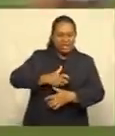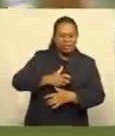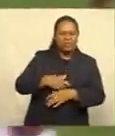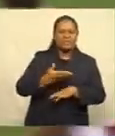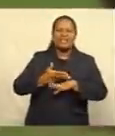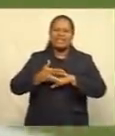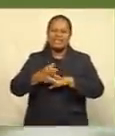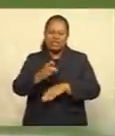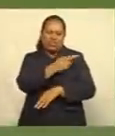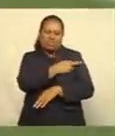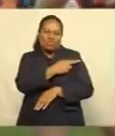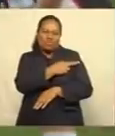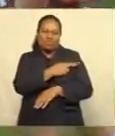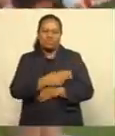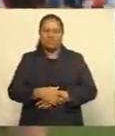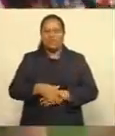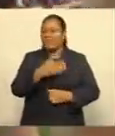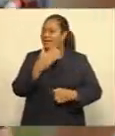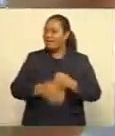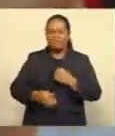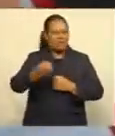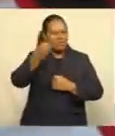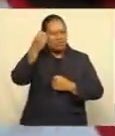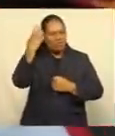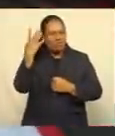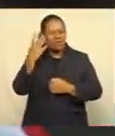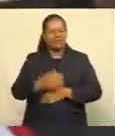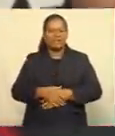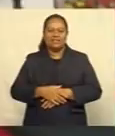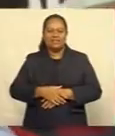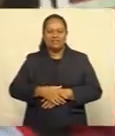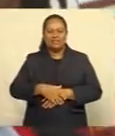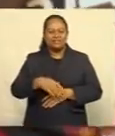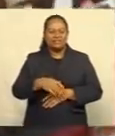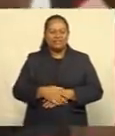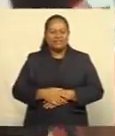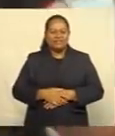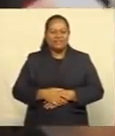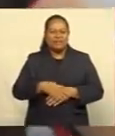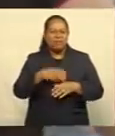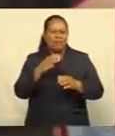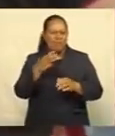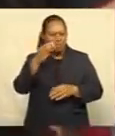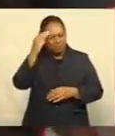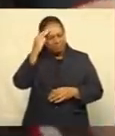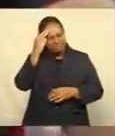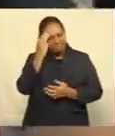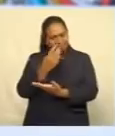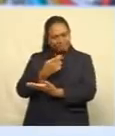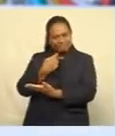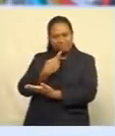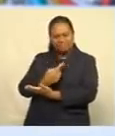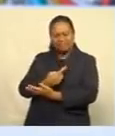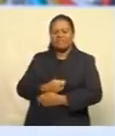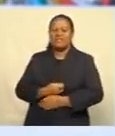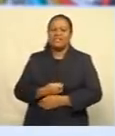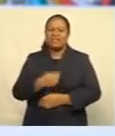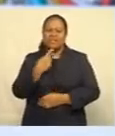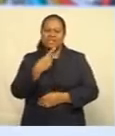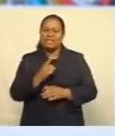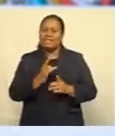However, he has not forgotten those special moments that got him this far. Making your first grade debut, which is special. Sort